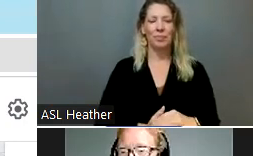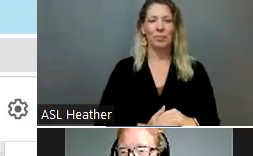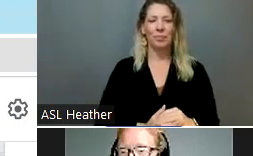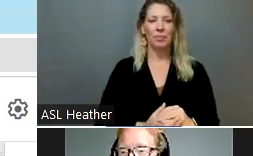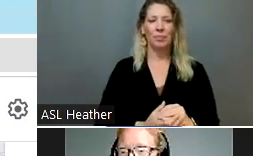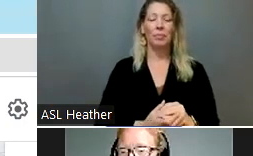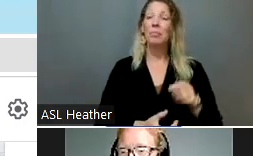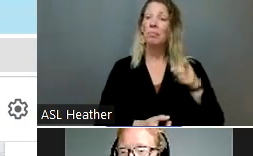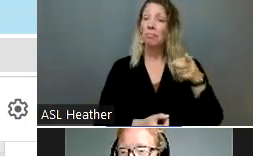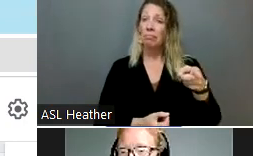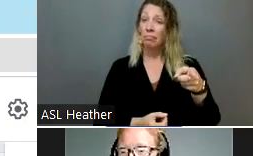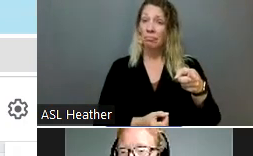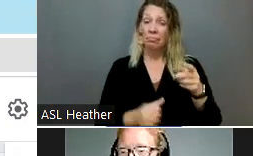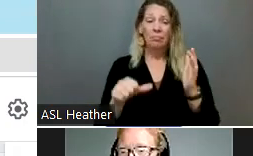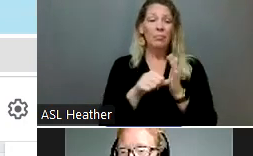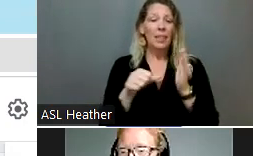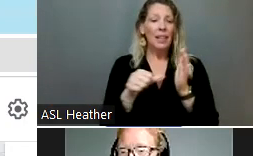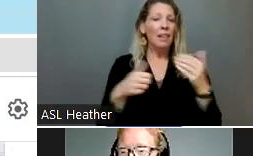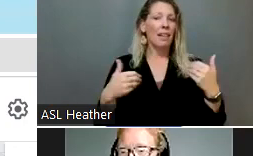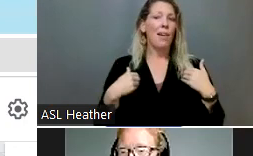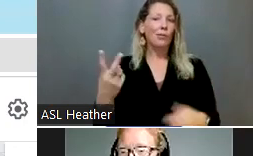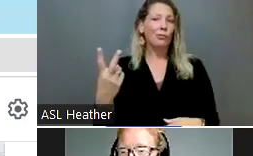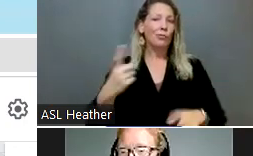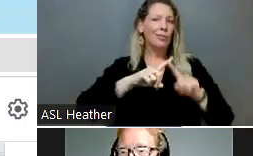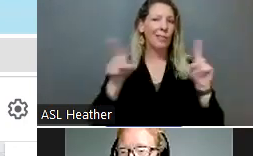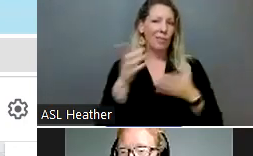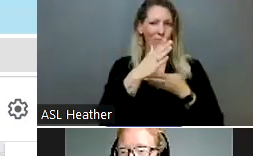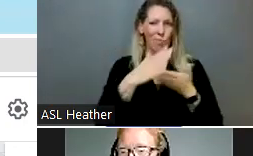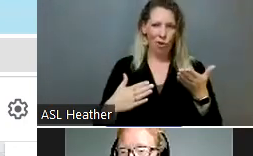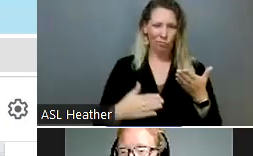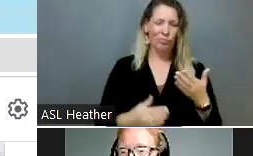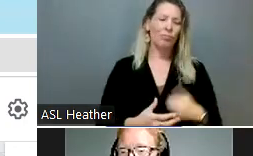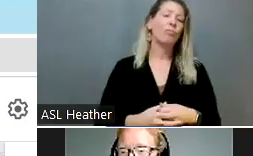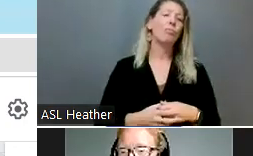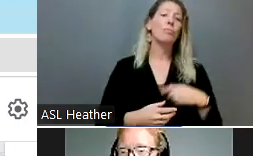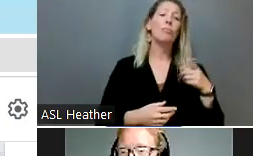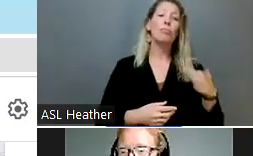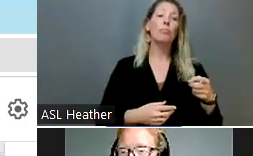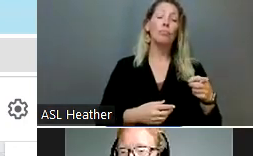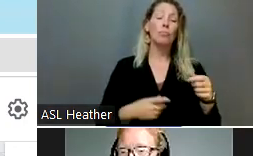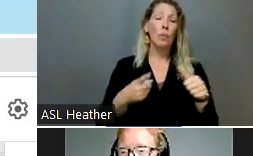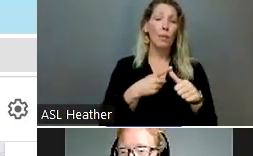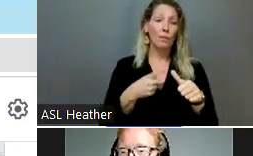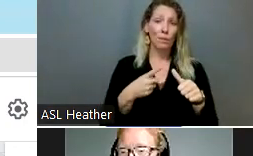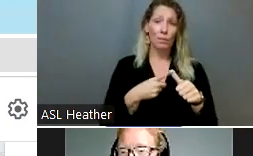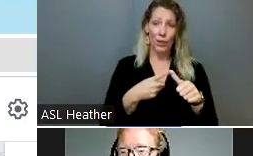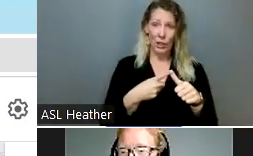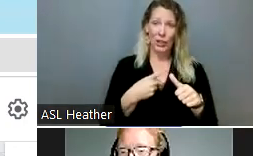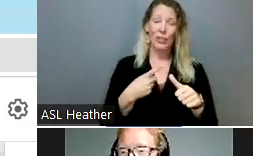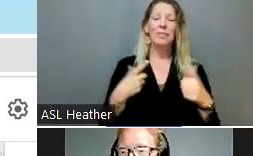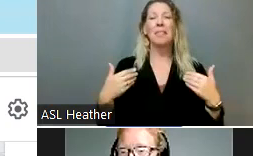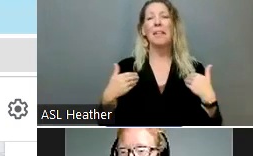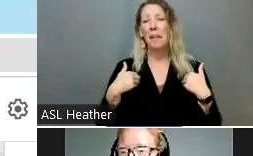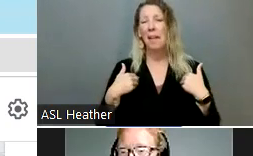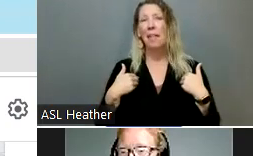On this page, we've got two different sections here. The first is we've got a